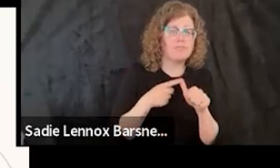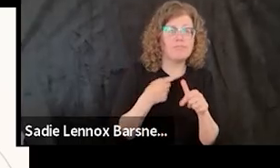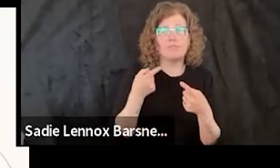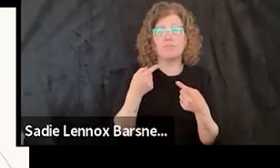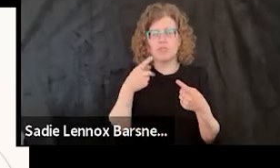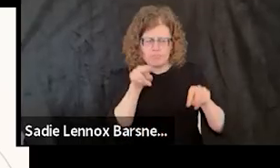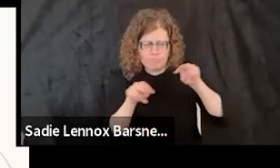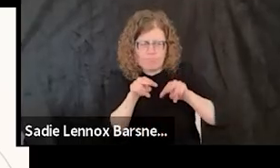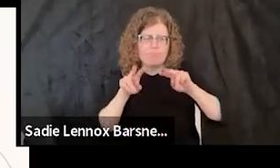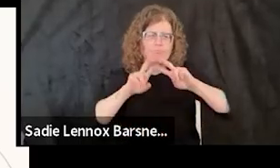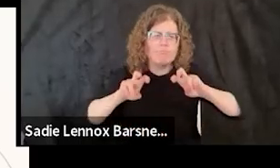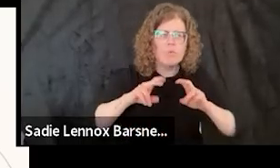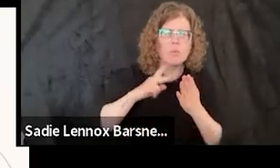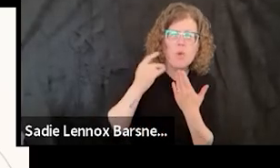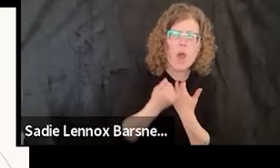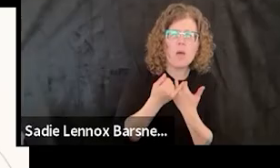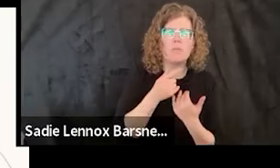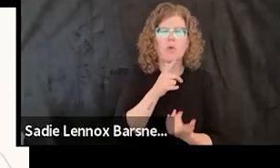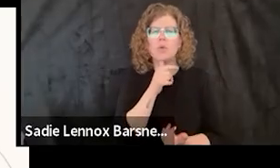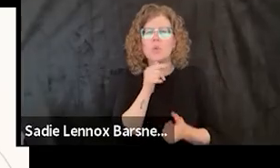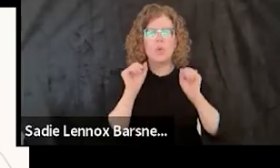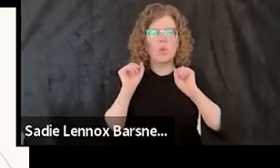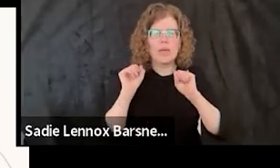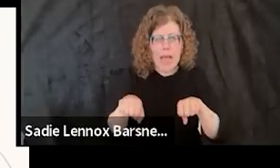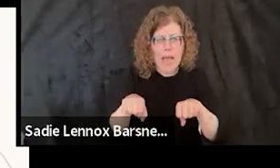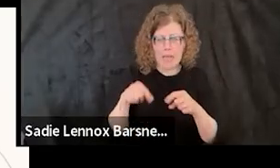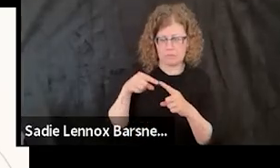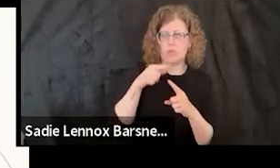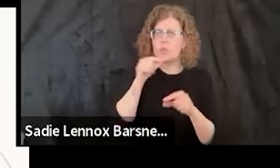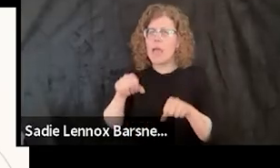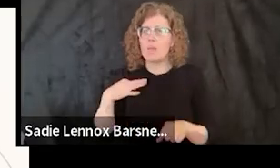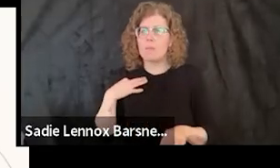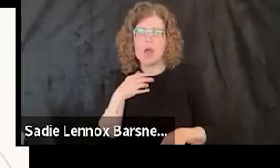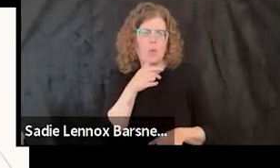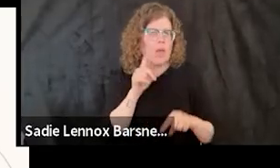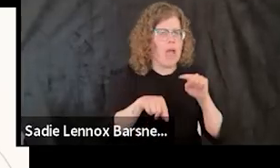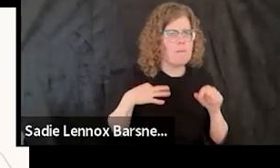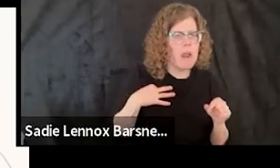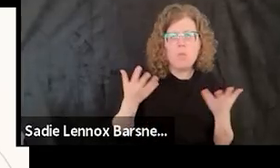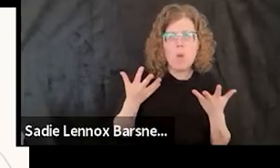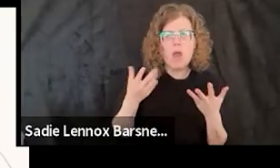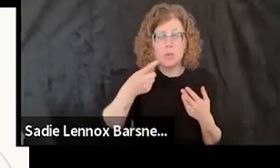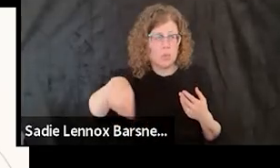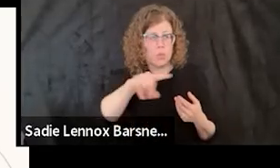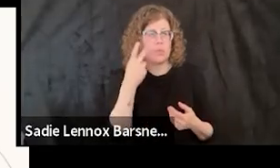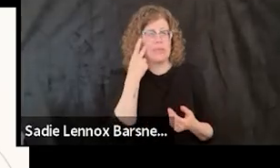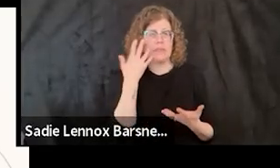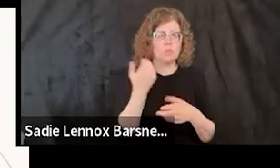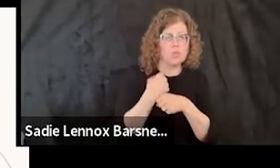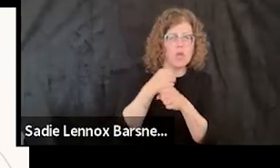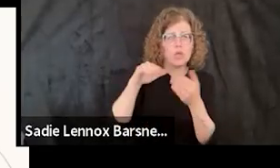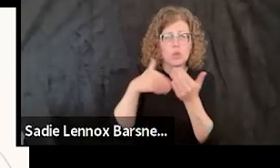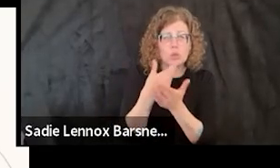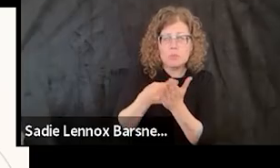is eligible and deciding if they want to apply or not, creating and submitting a grant application,